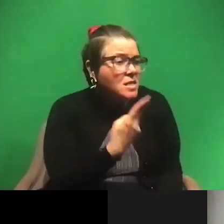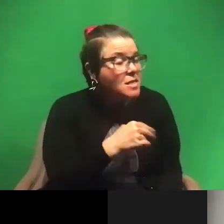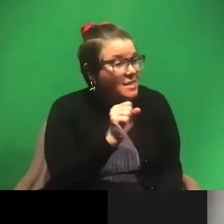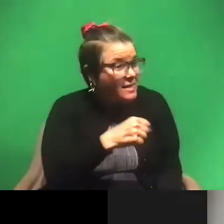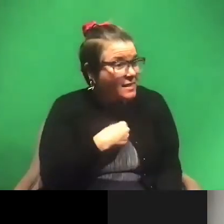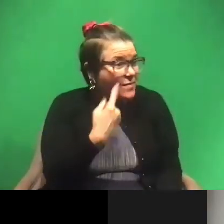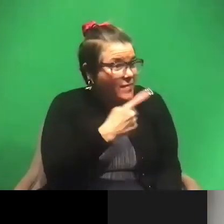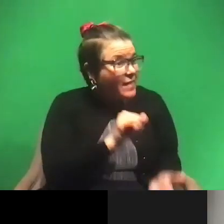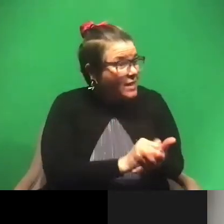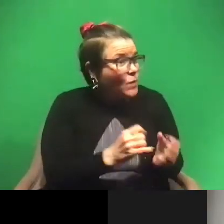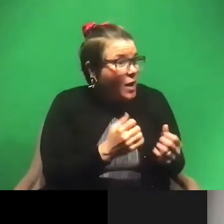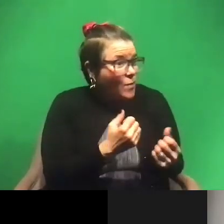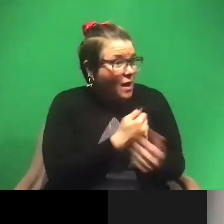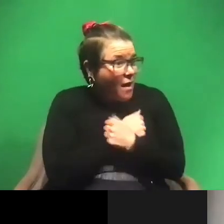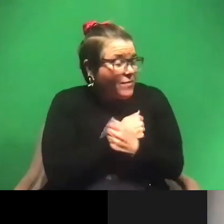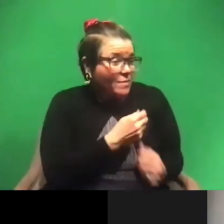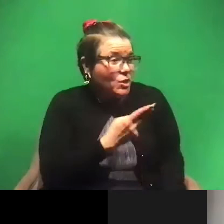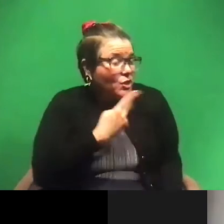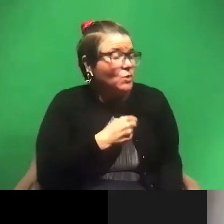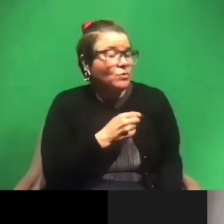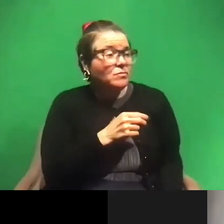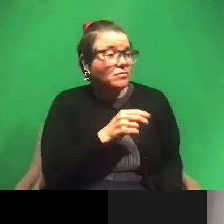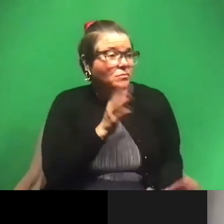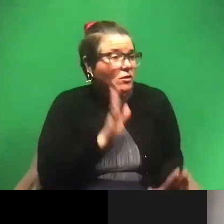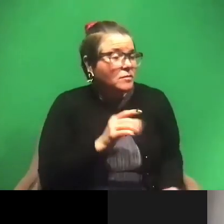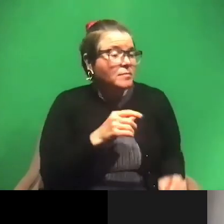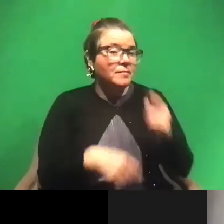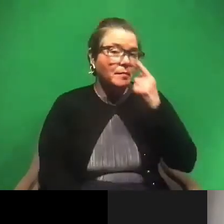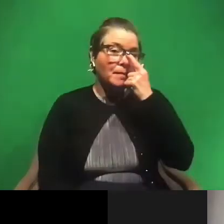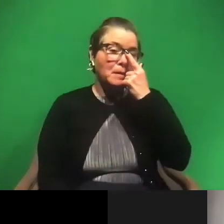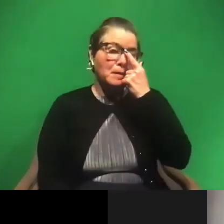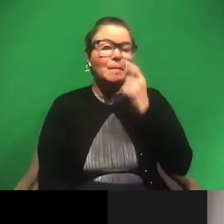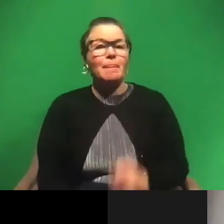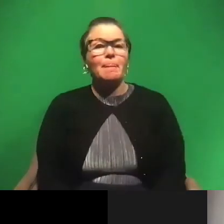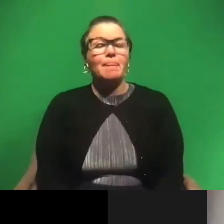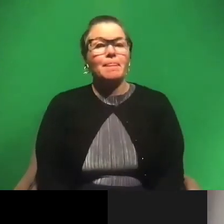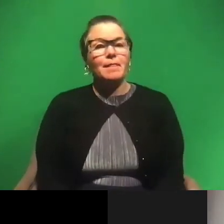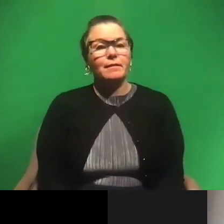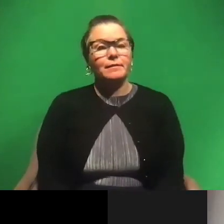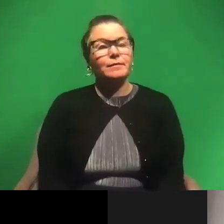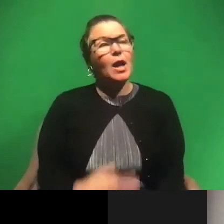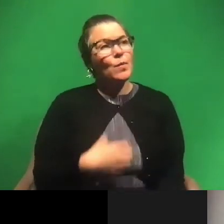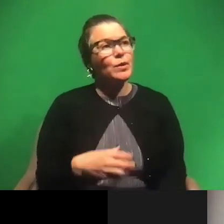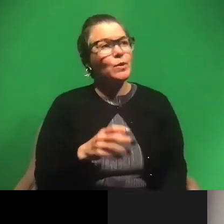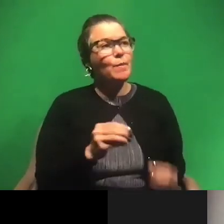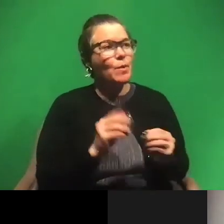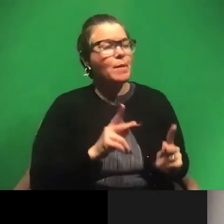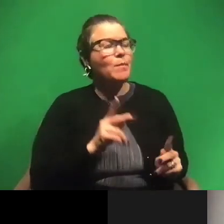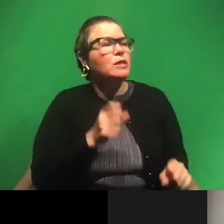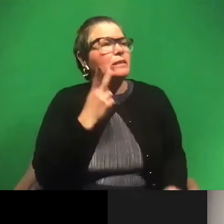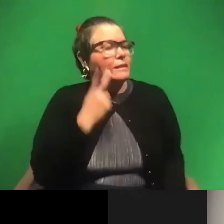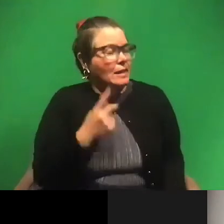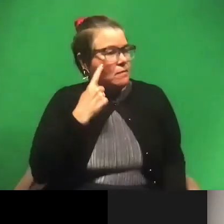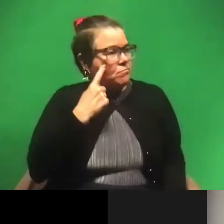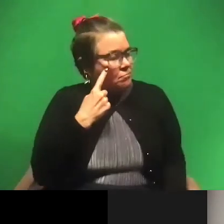why we love them. They're so cute and so awesome. And so I wish that more people could see them. And there's